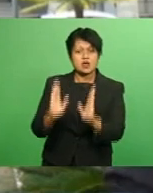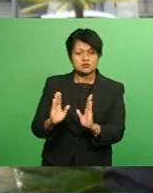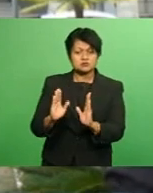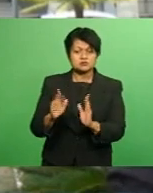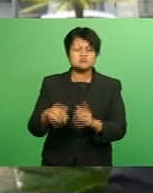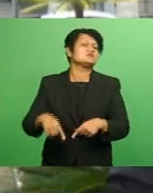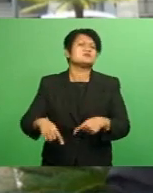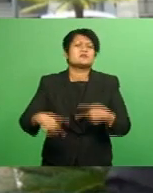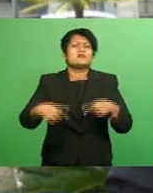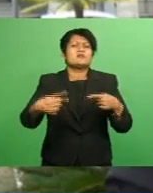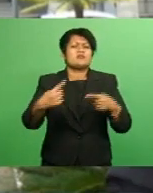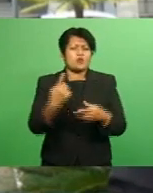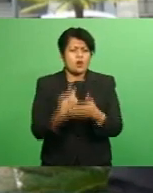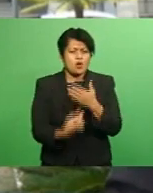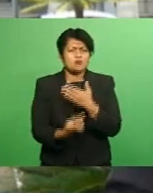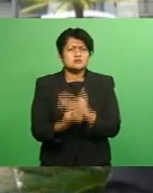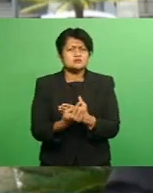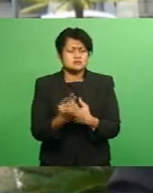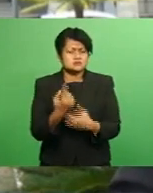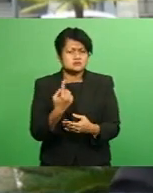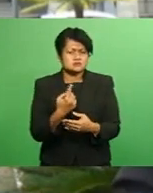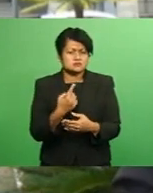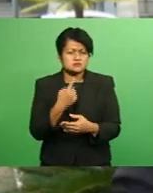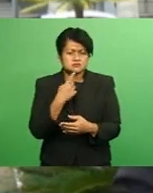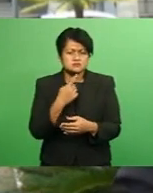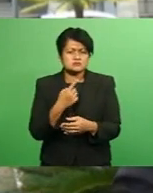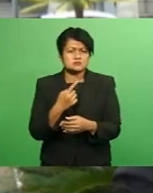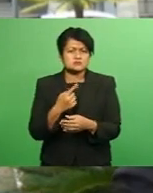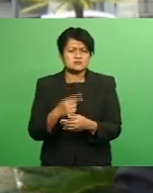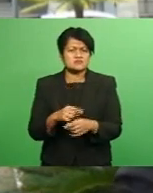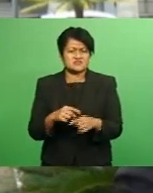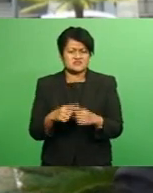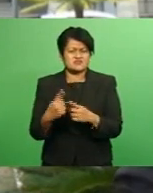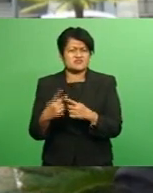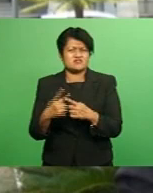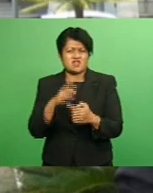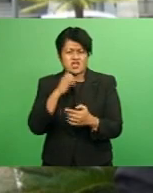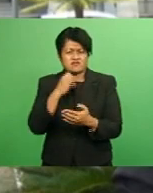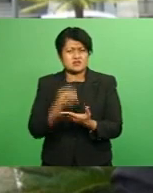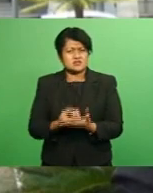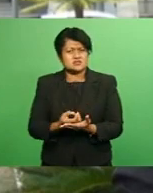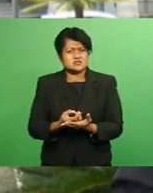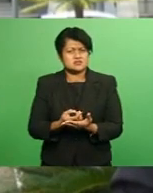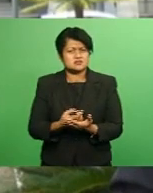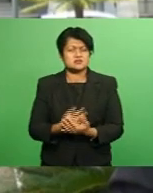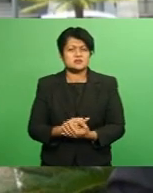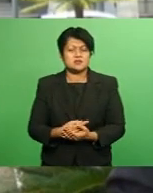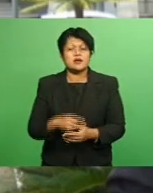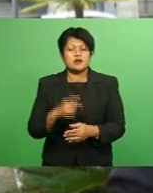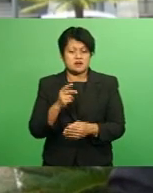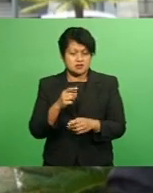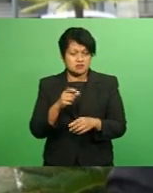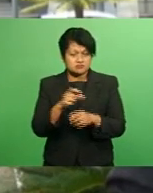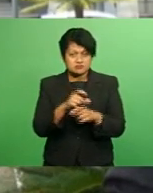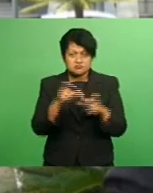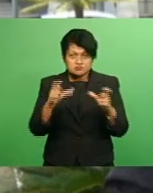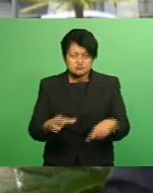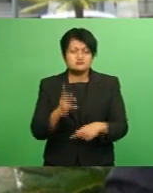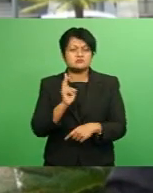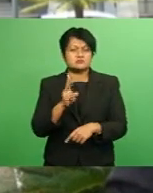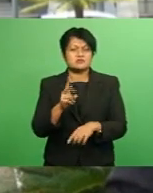against Joshua Rahman is mainly based on circumstantial evidence. The case will be called again on April 12th. Kurovo